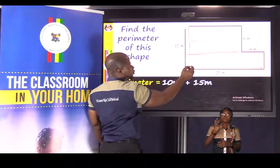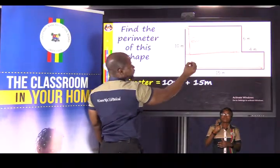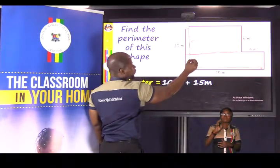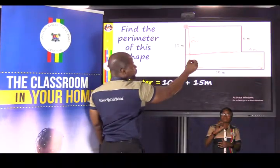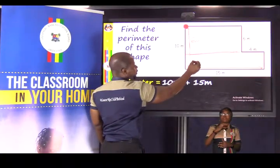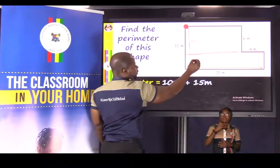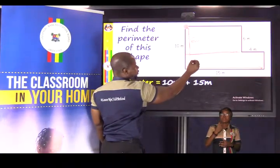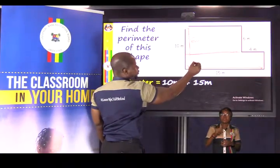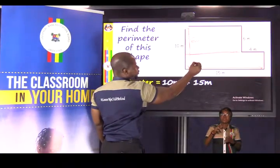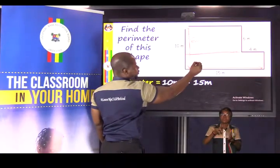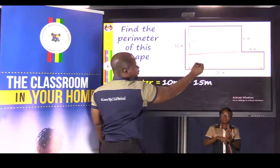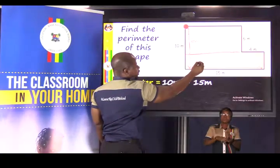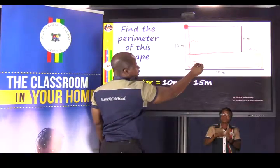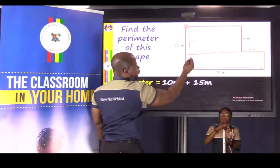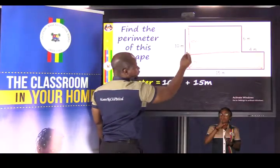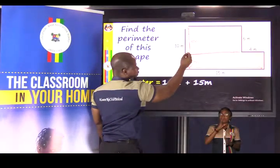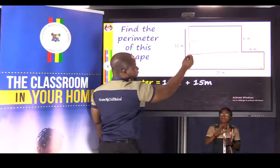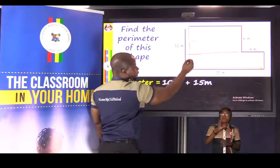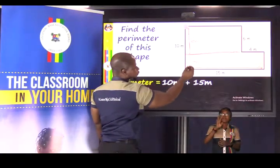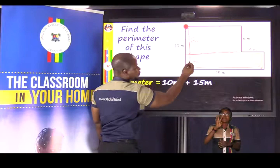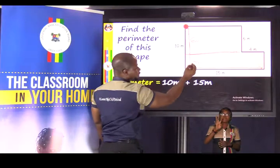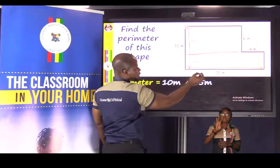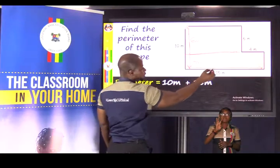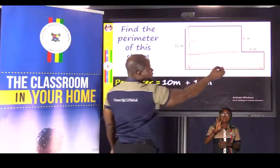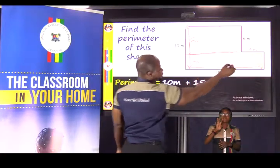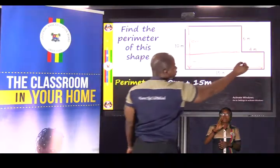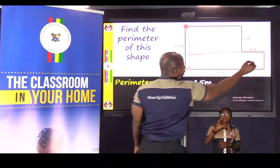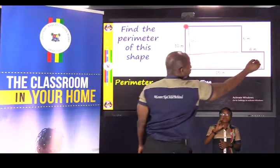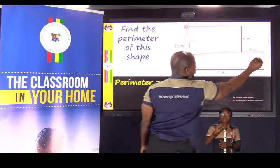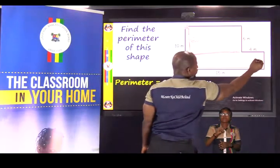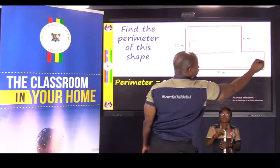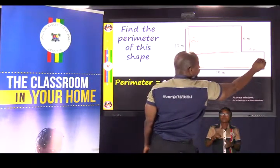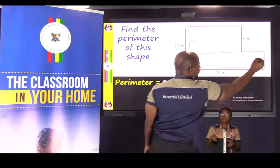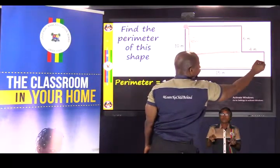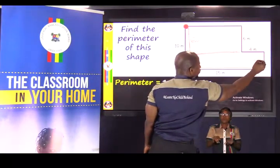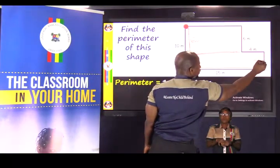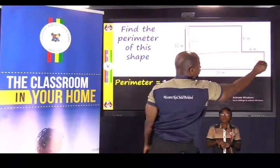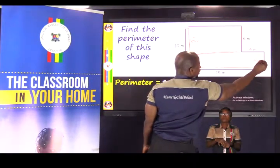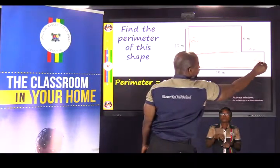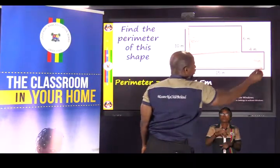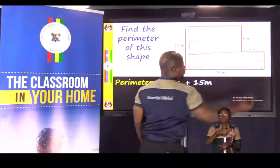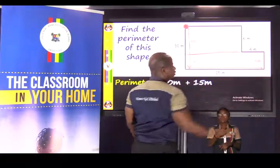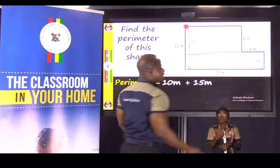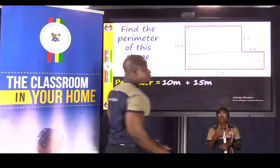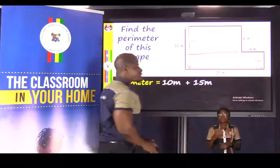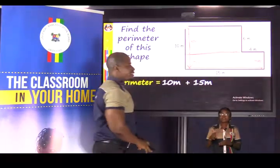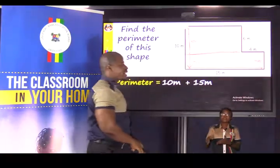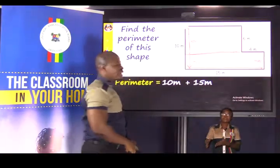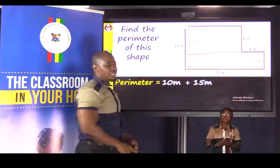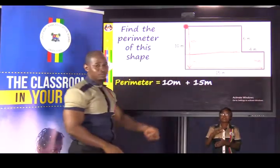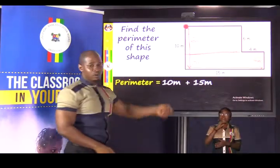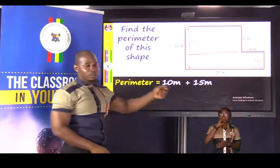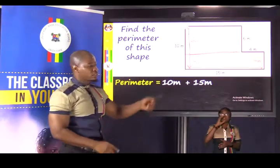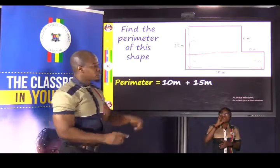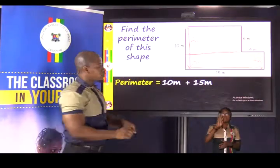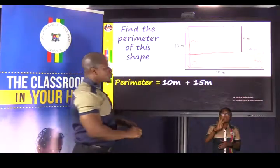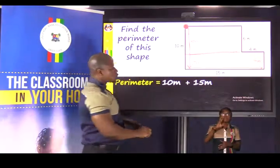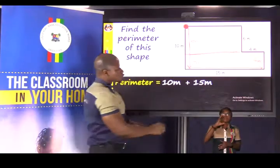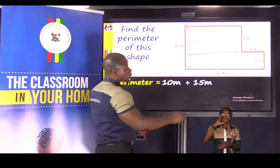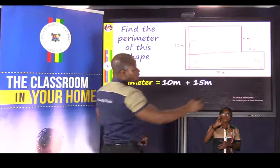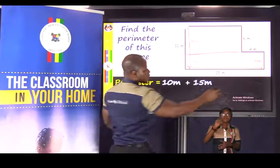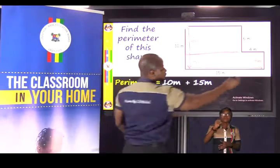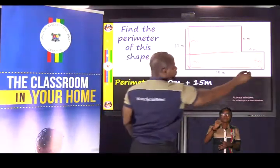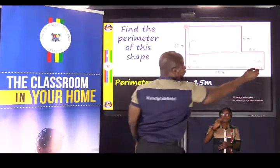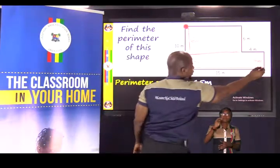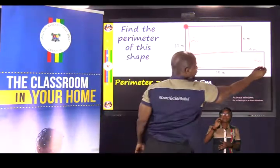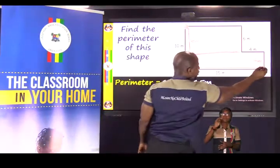the remaining will be 4 meters. And so if this place is 4 meters, that means this place will be 4 meters as well. So I know what is there. It's 4 meters.